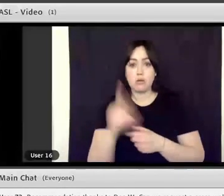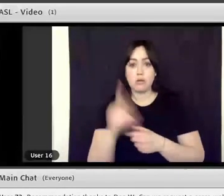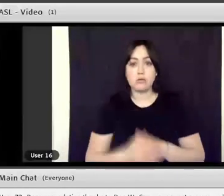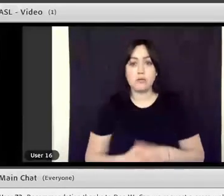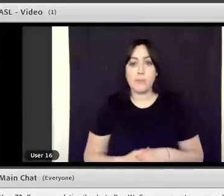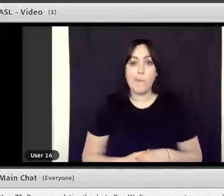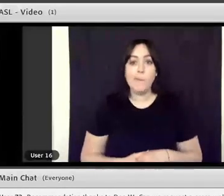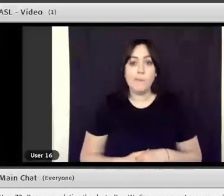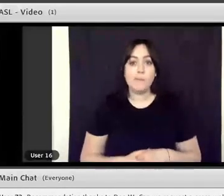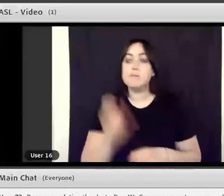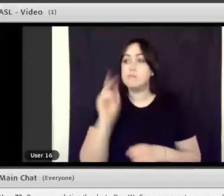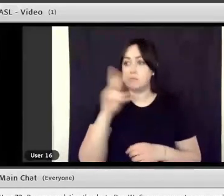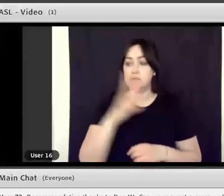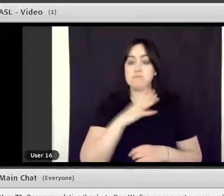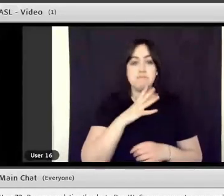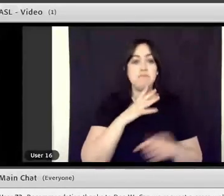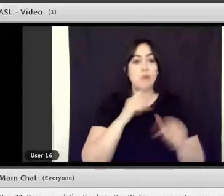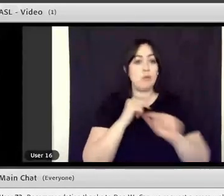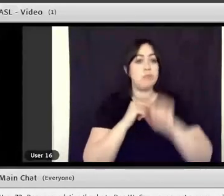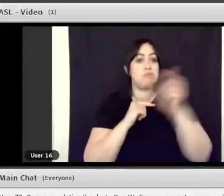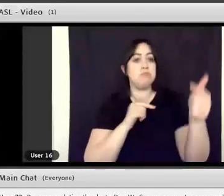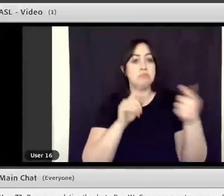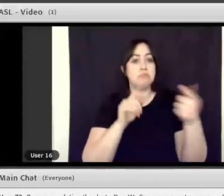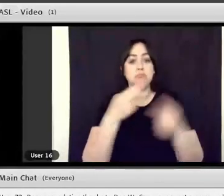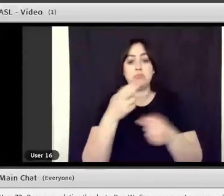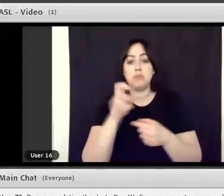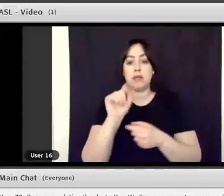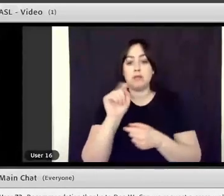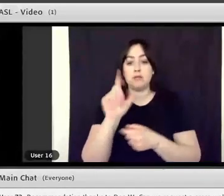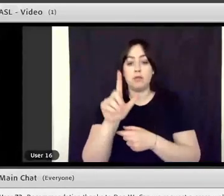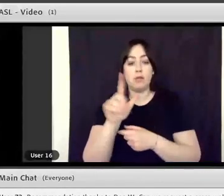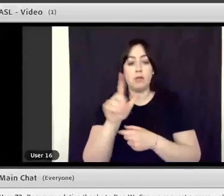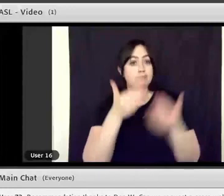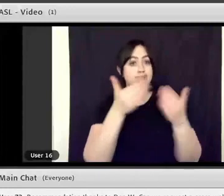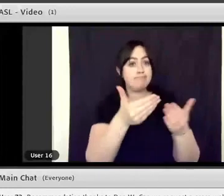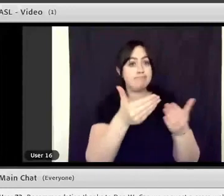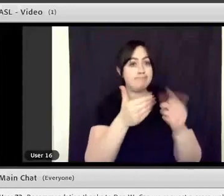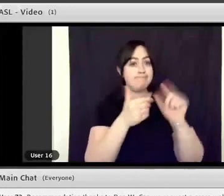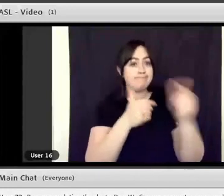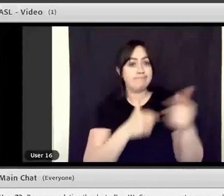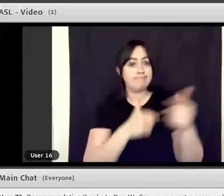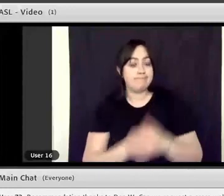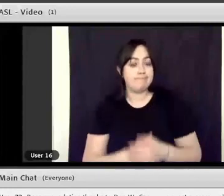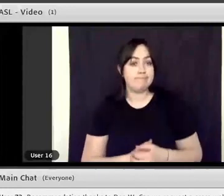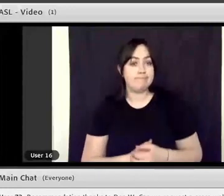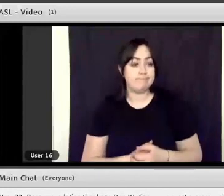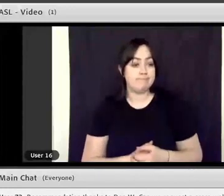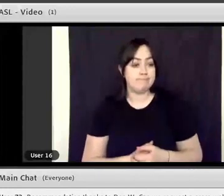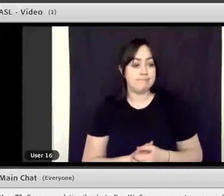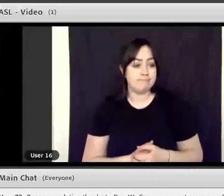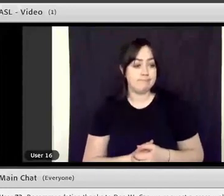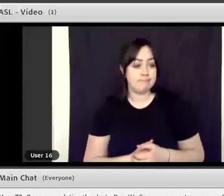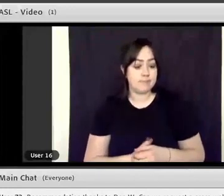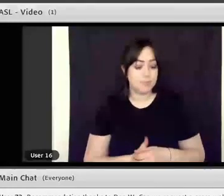Okay, if not, we'll go on to Hedel. Please come off mute and share your thoughts.